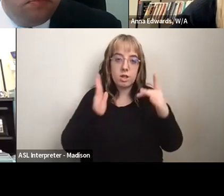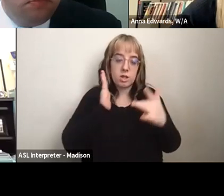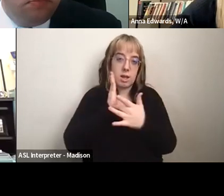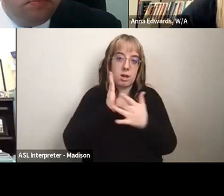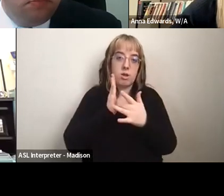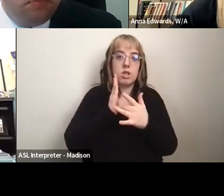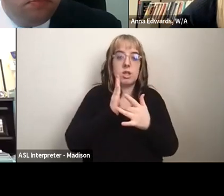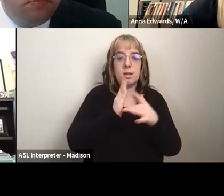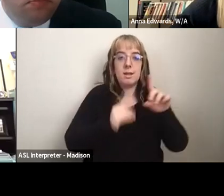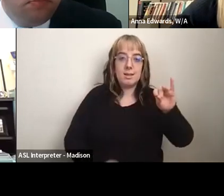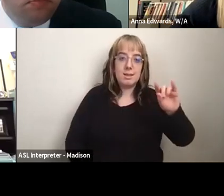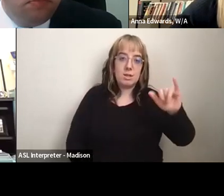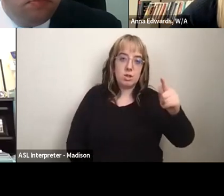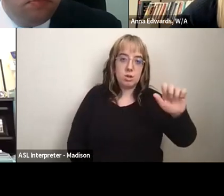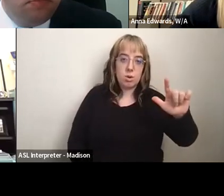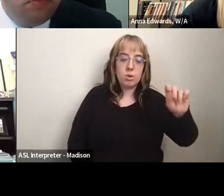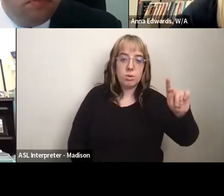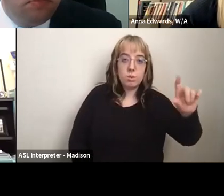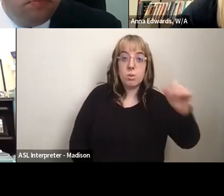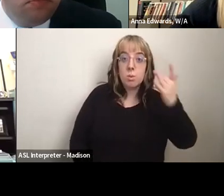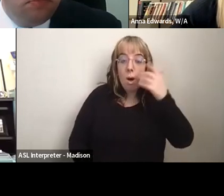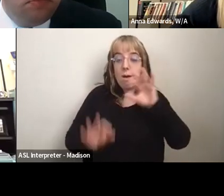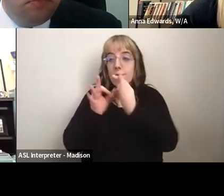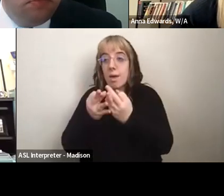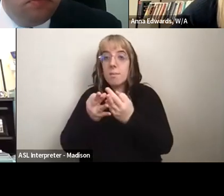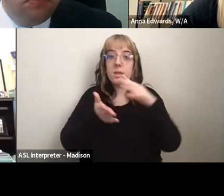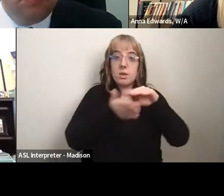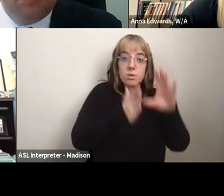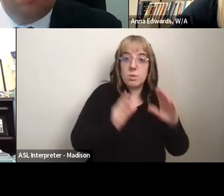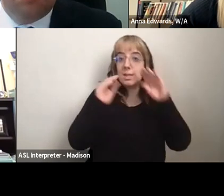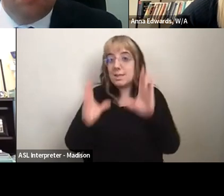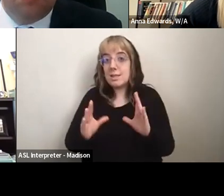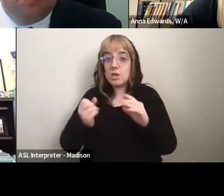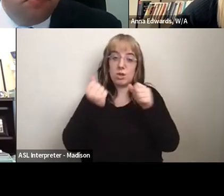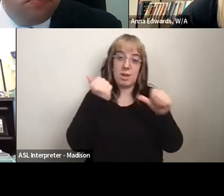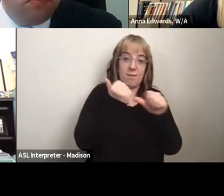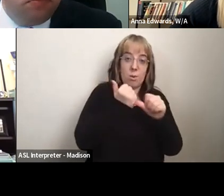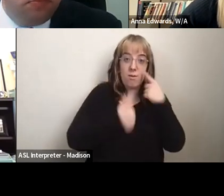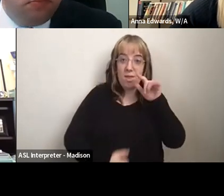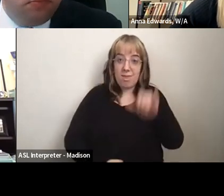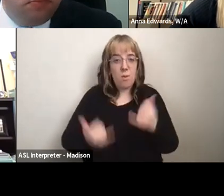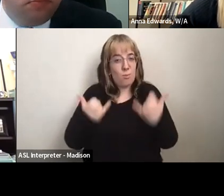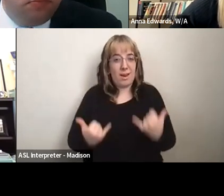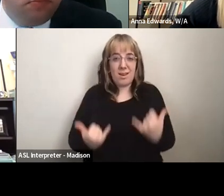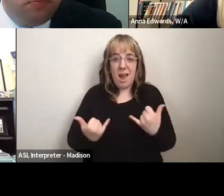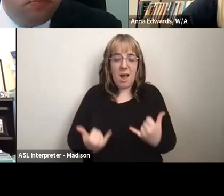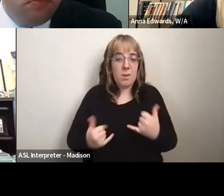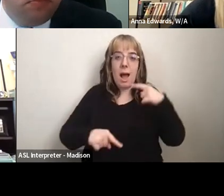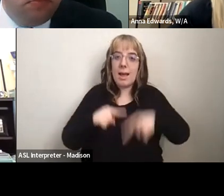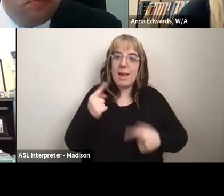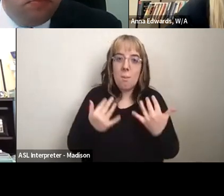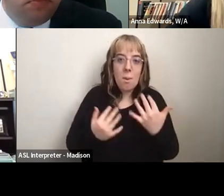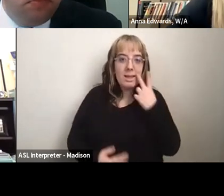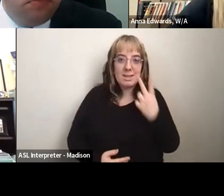because our parents and families are advocating for that now, and can't wait to see what is going to